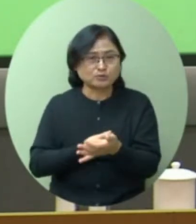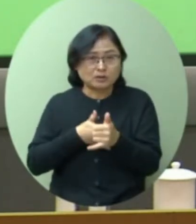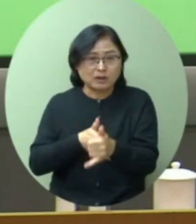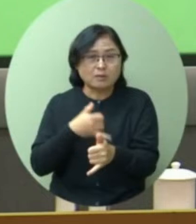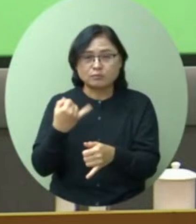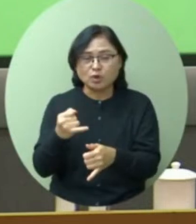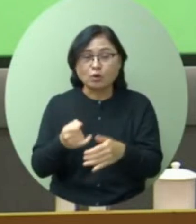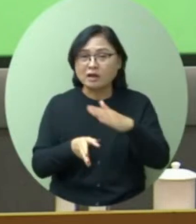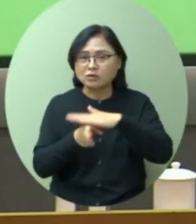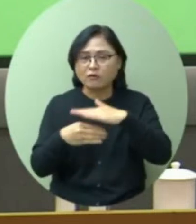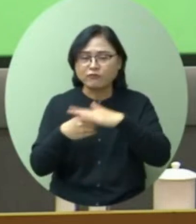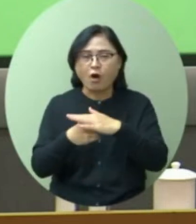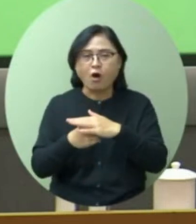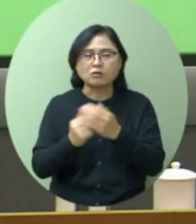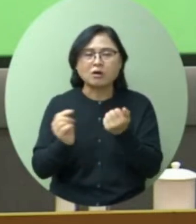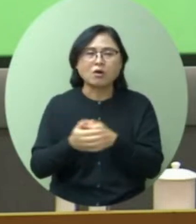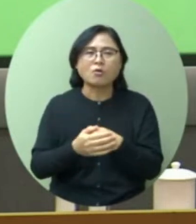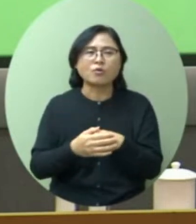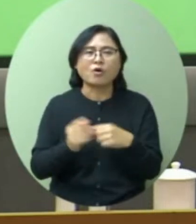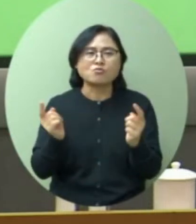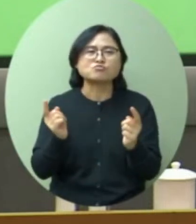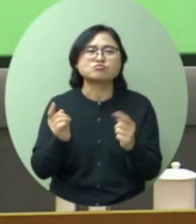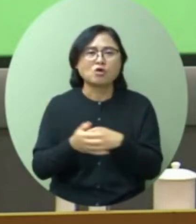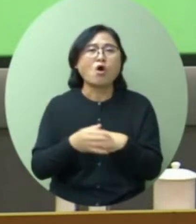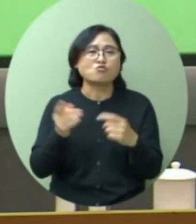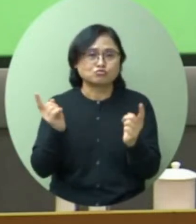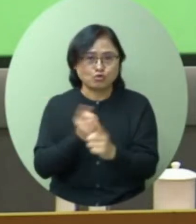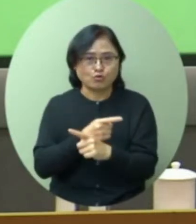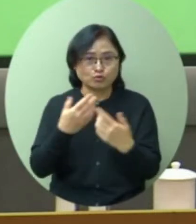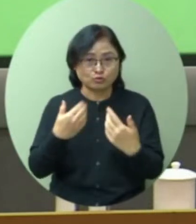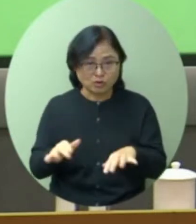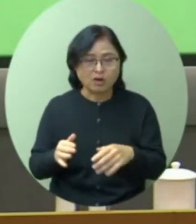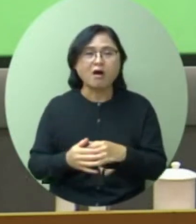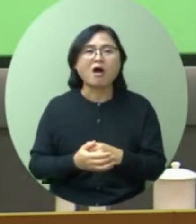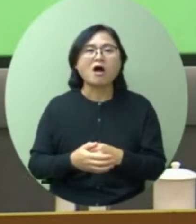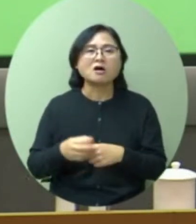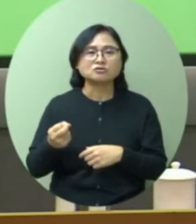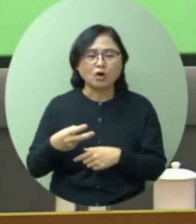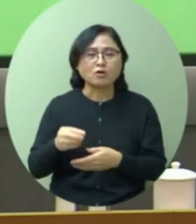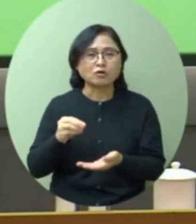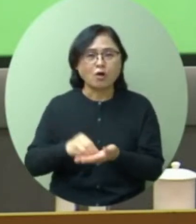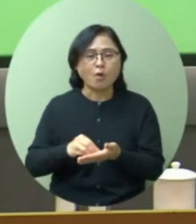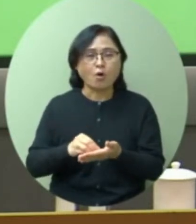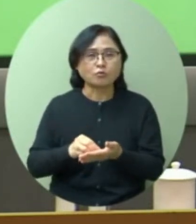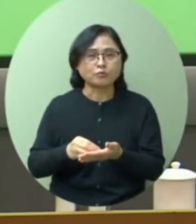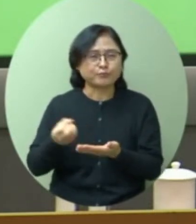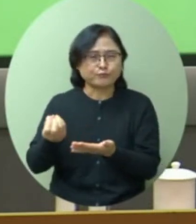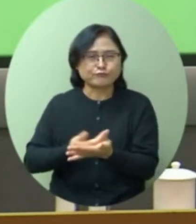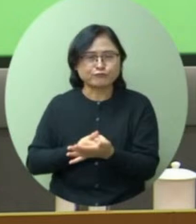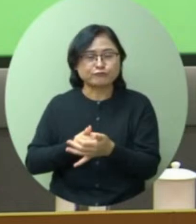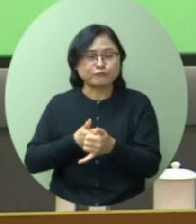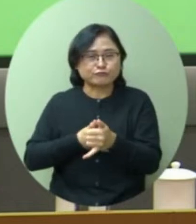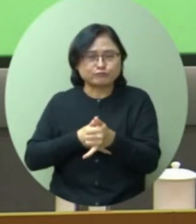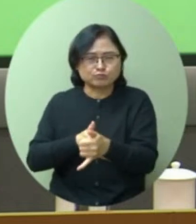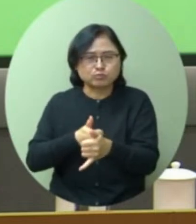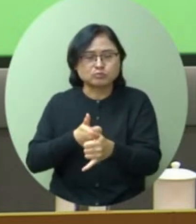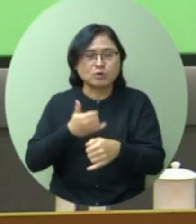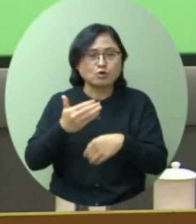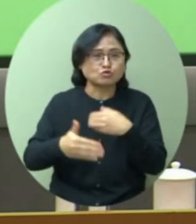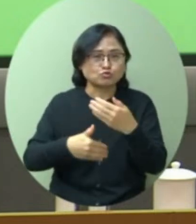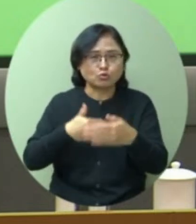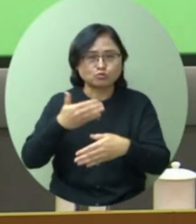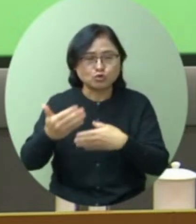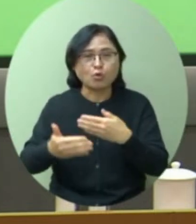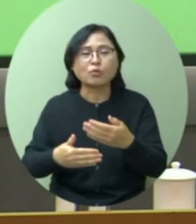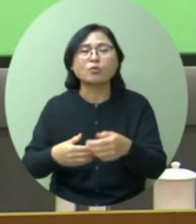manner. It is not easy, but I think it is a problem everybody wants to